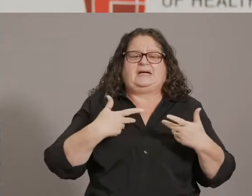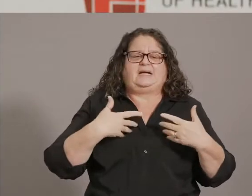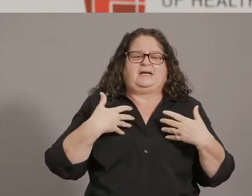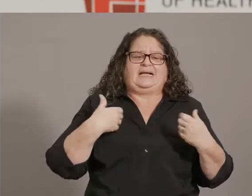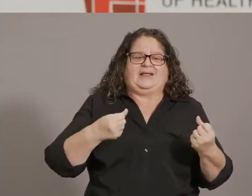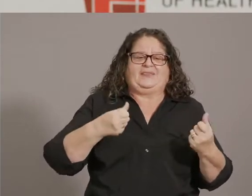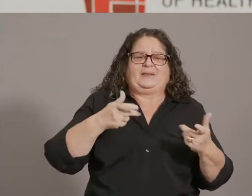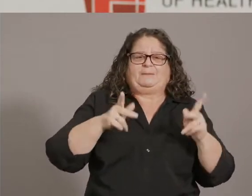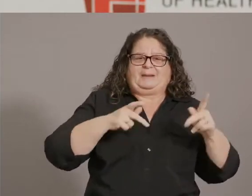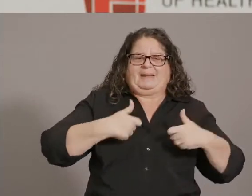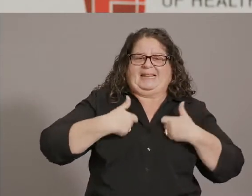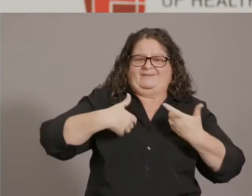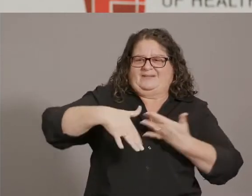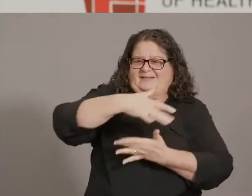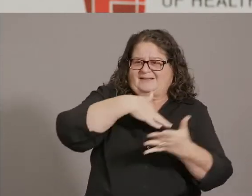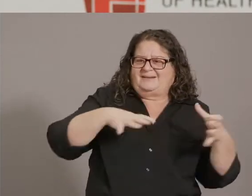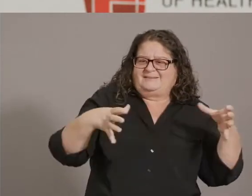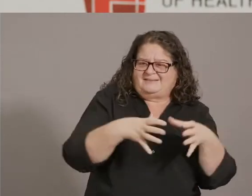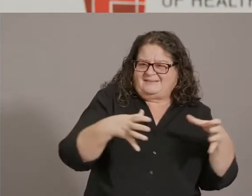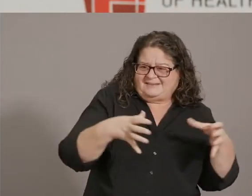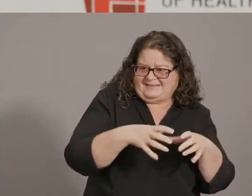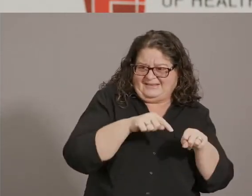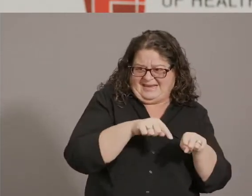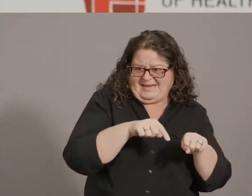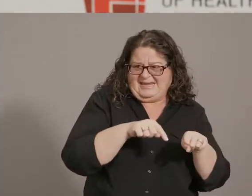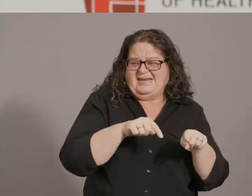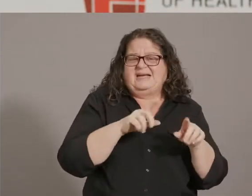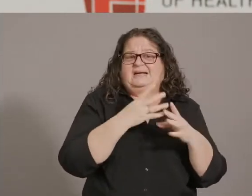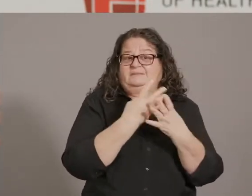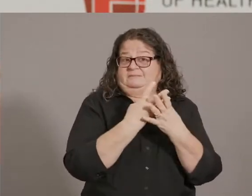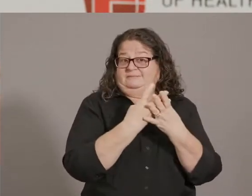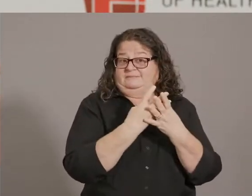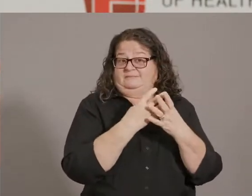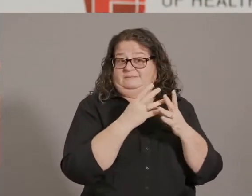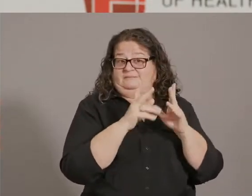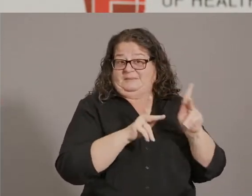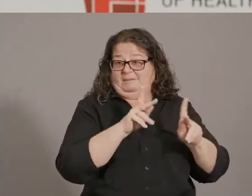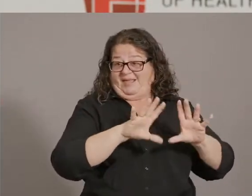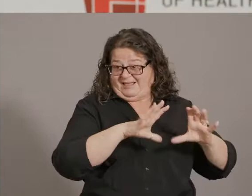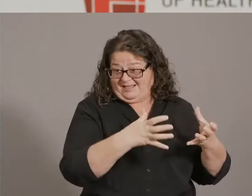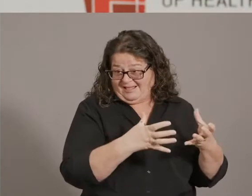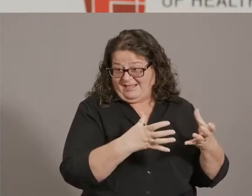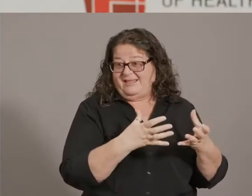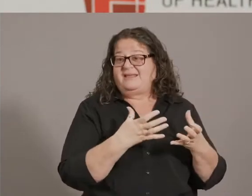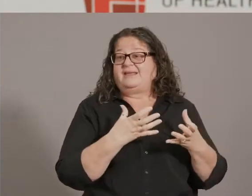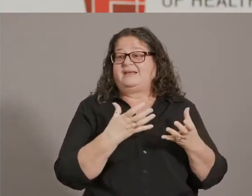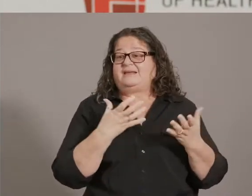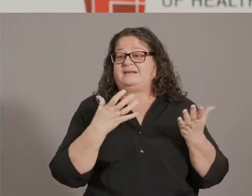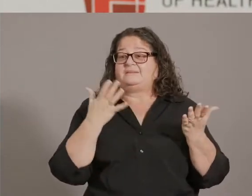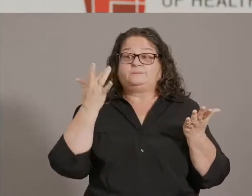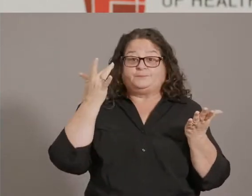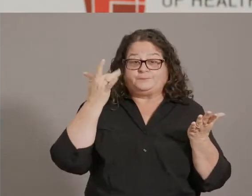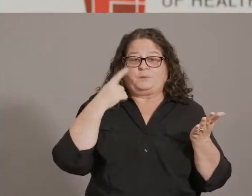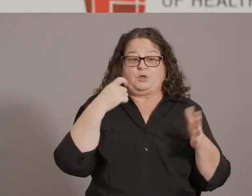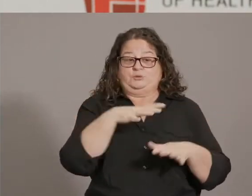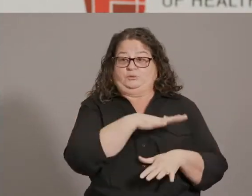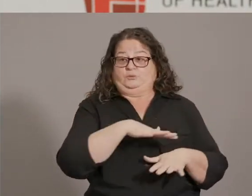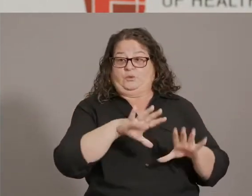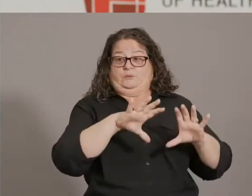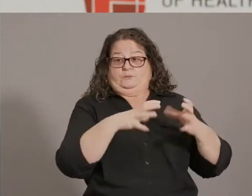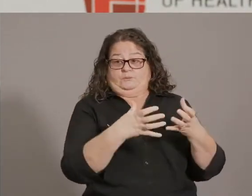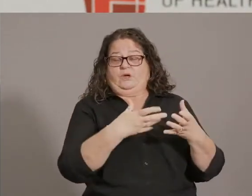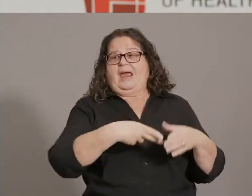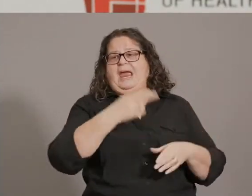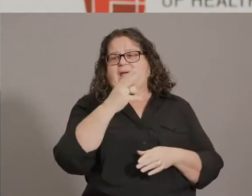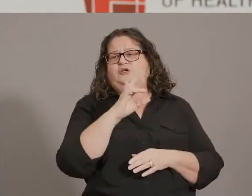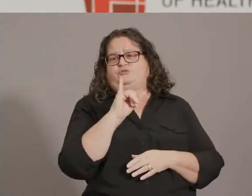got individuals who have high-risk medical conditions that put them at higher risk, starting to get those individuals